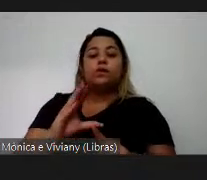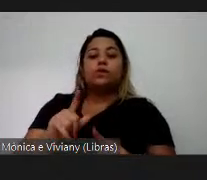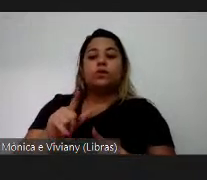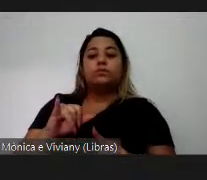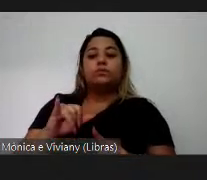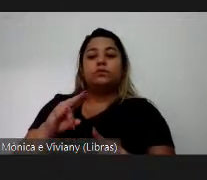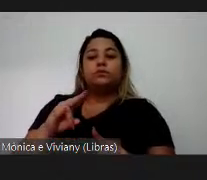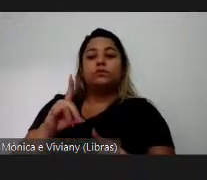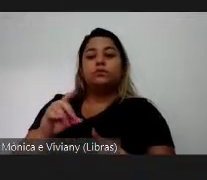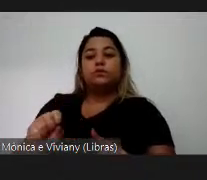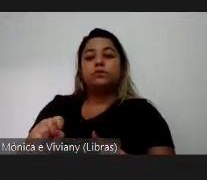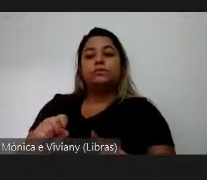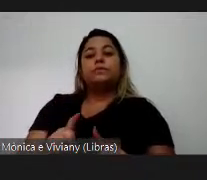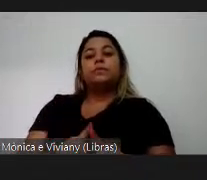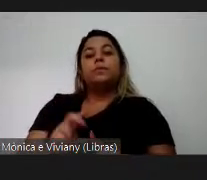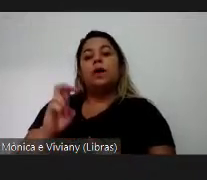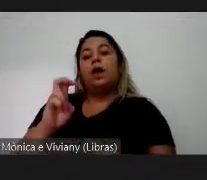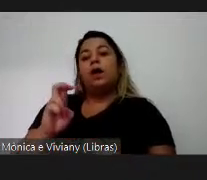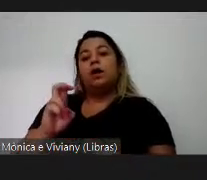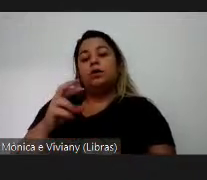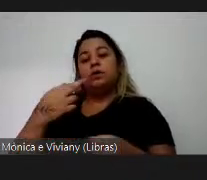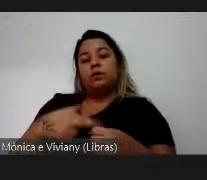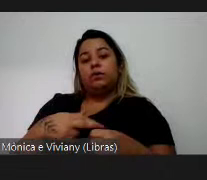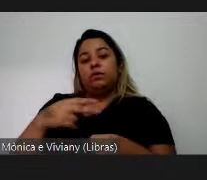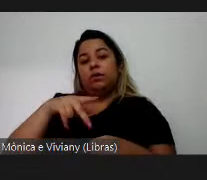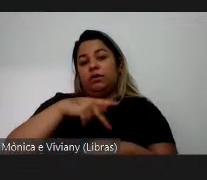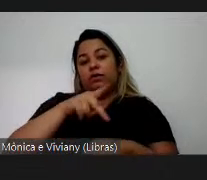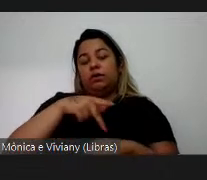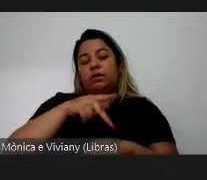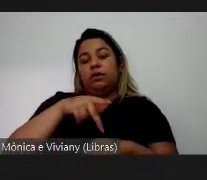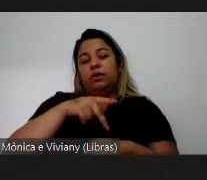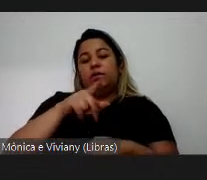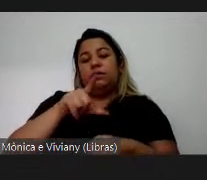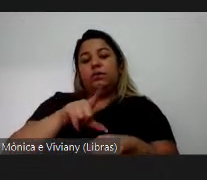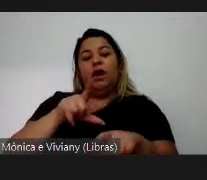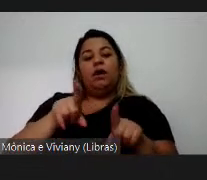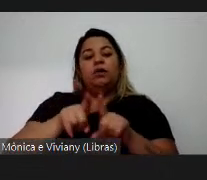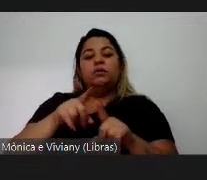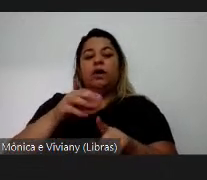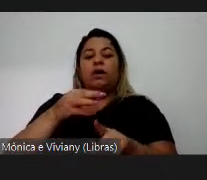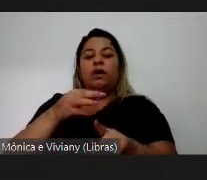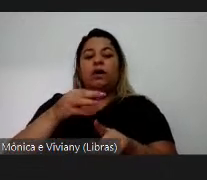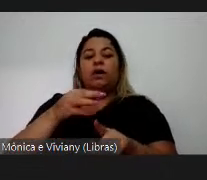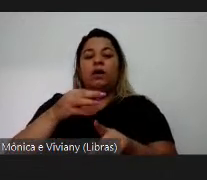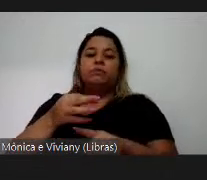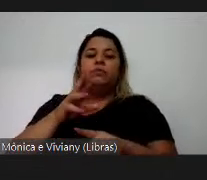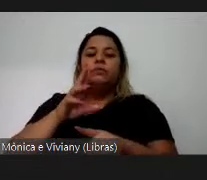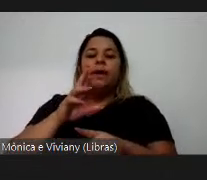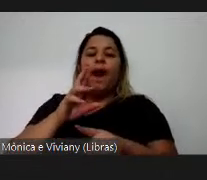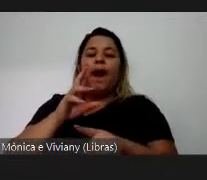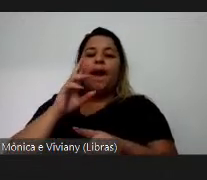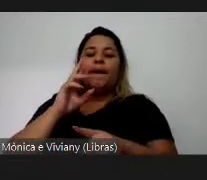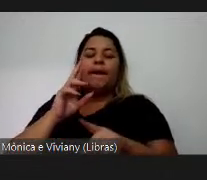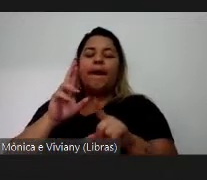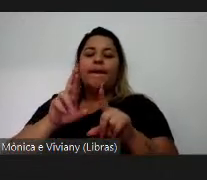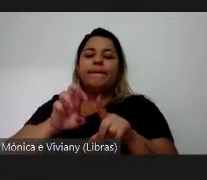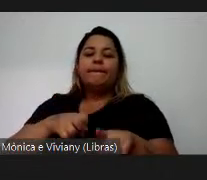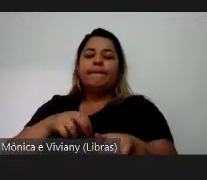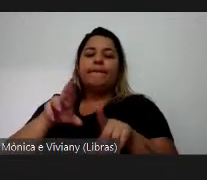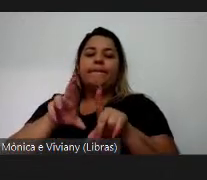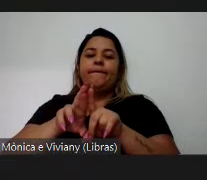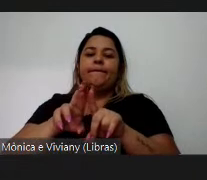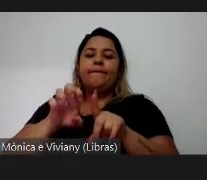entities, academy in all 5 regions of the country. So that was the idea, bring recommendation